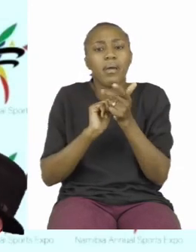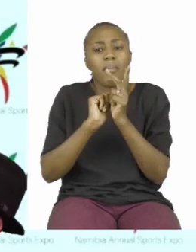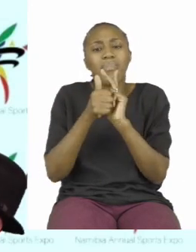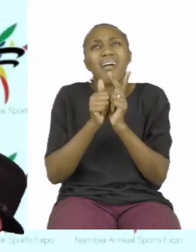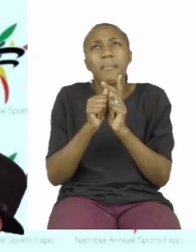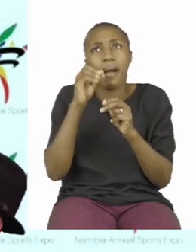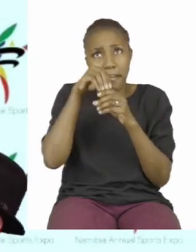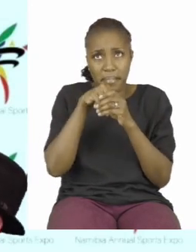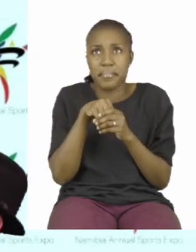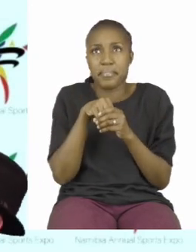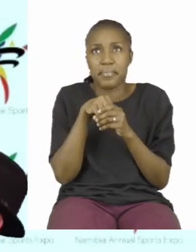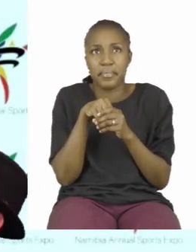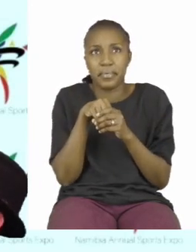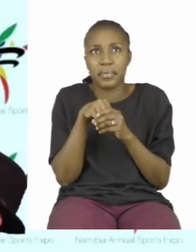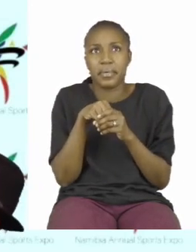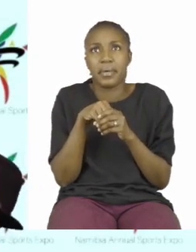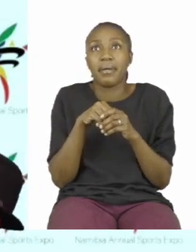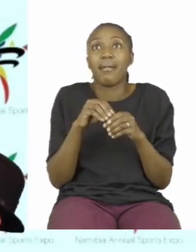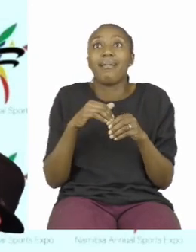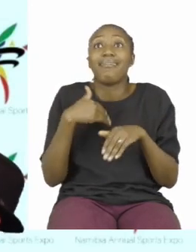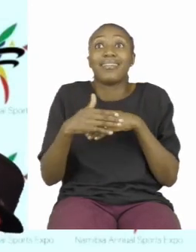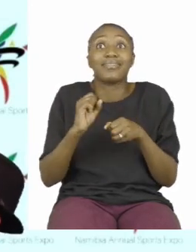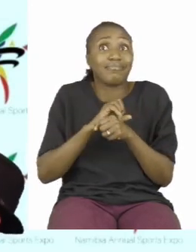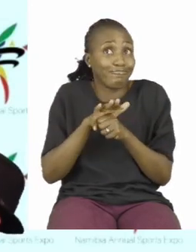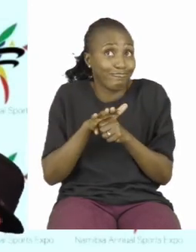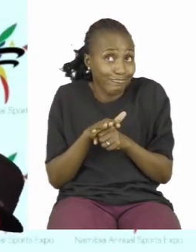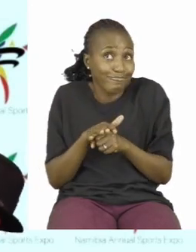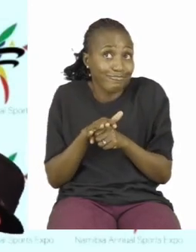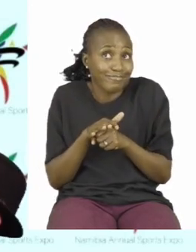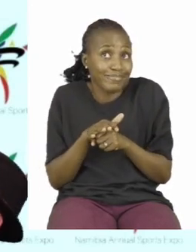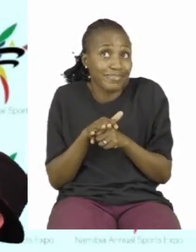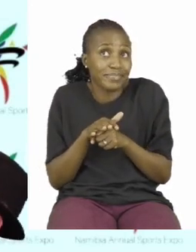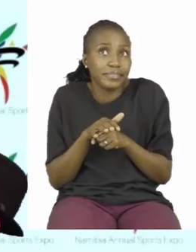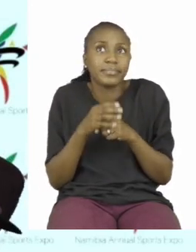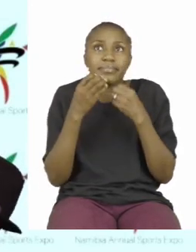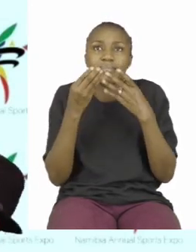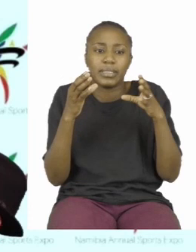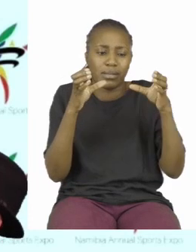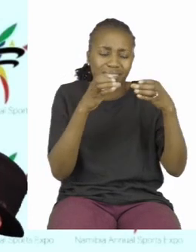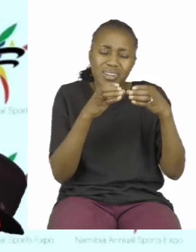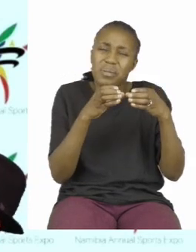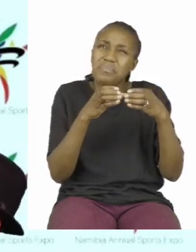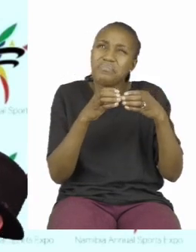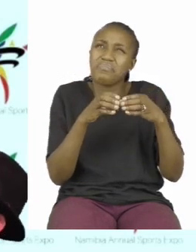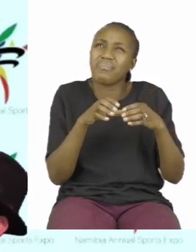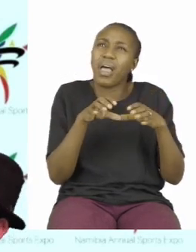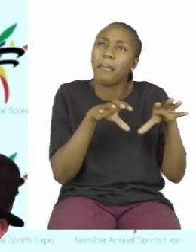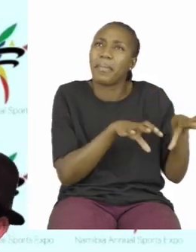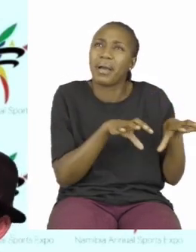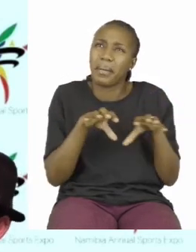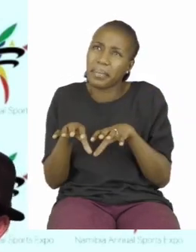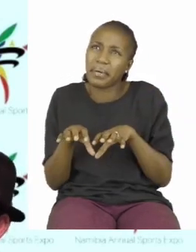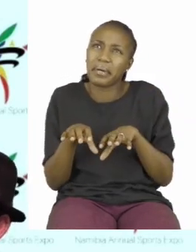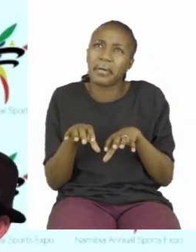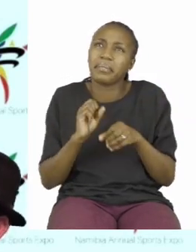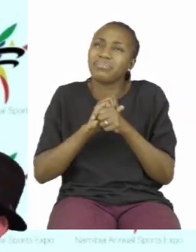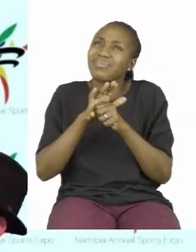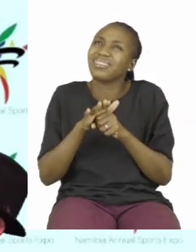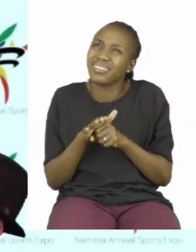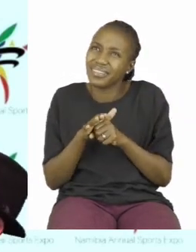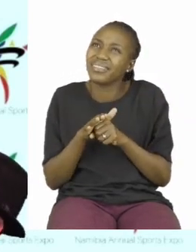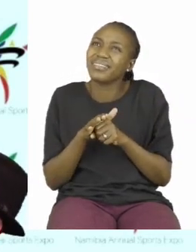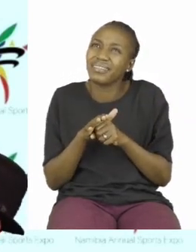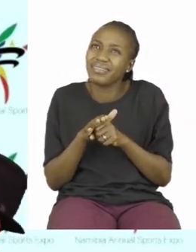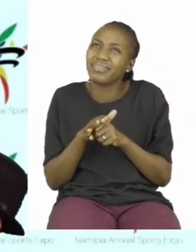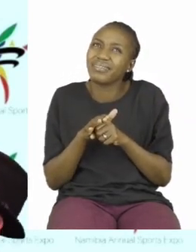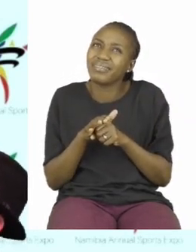active after the COVID period. Uh-huh. So many clubs have suffered in terms of COVID. Yes, yes. So